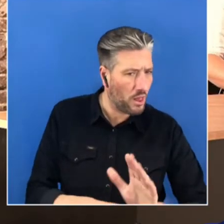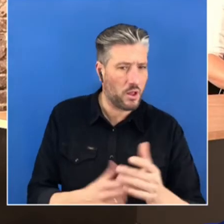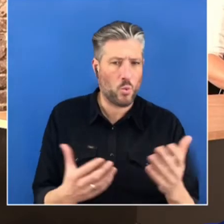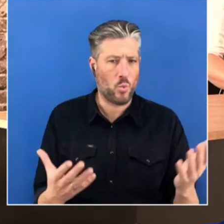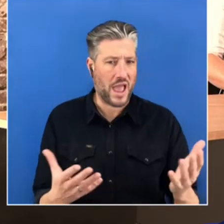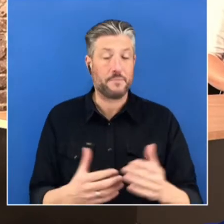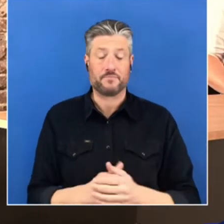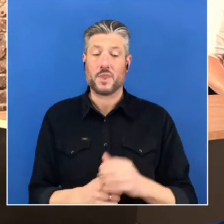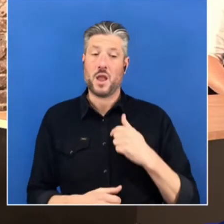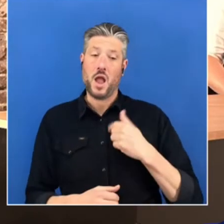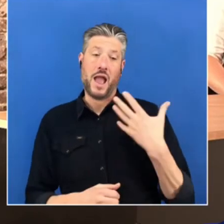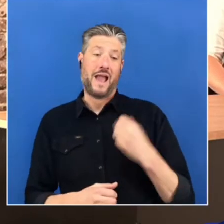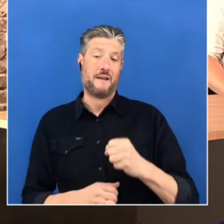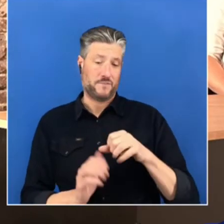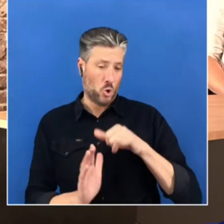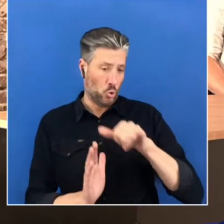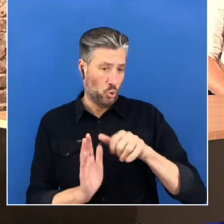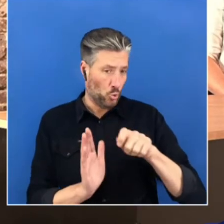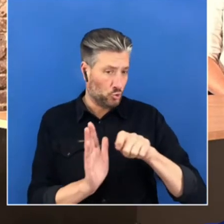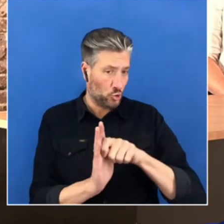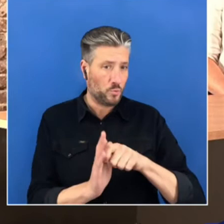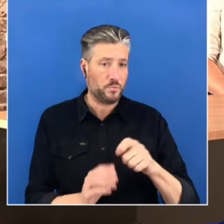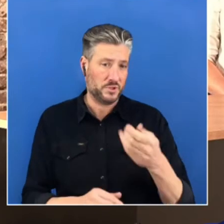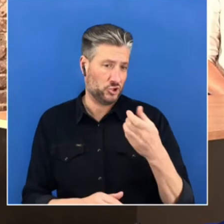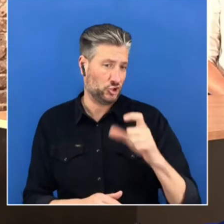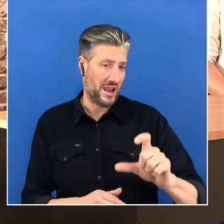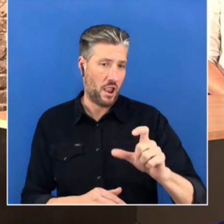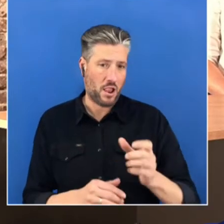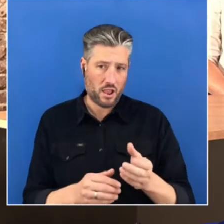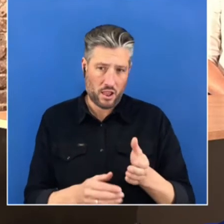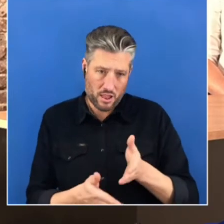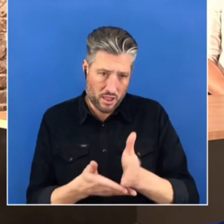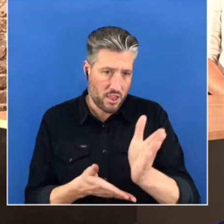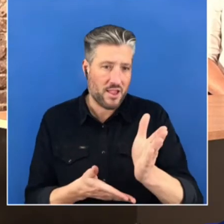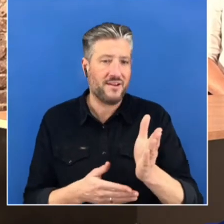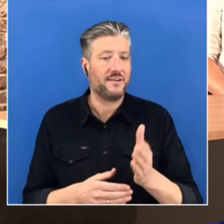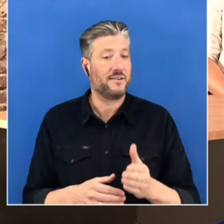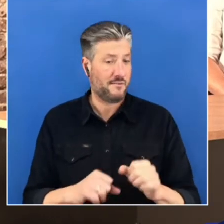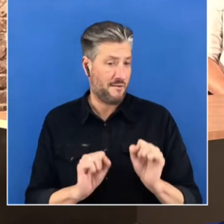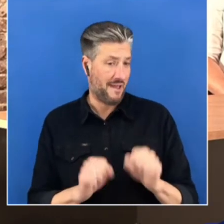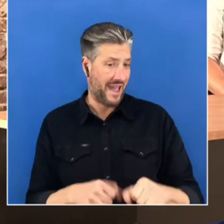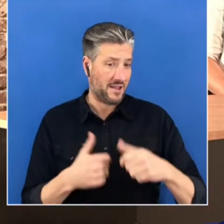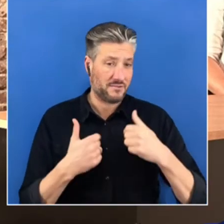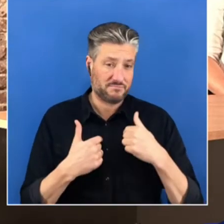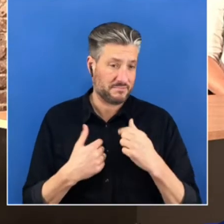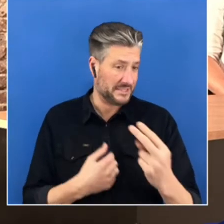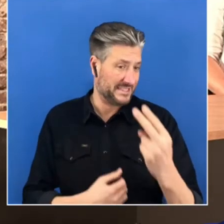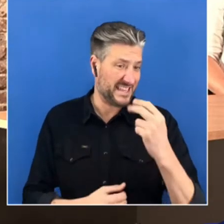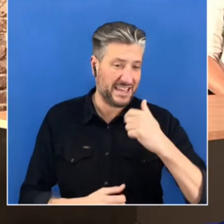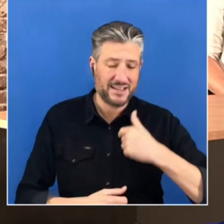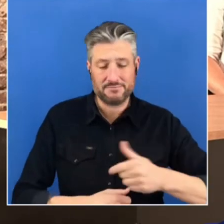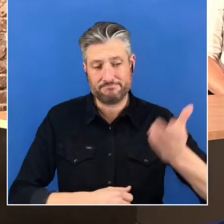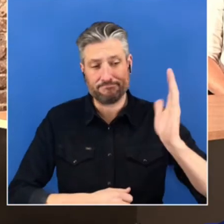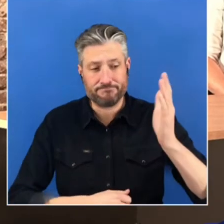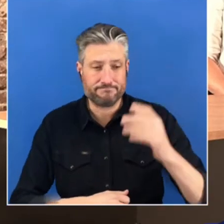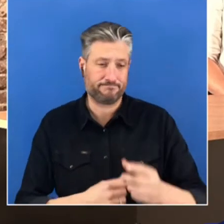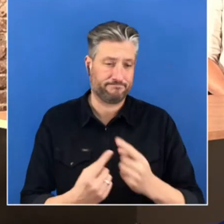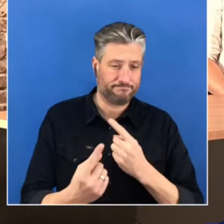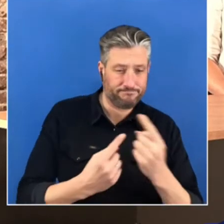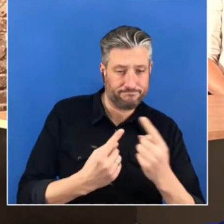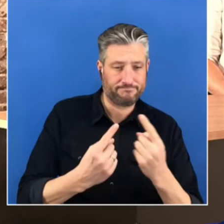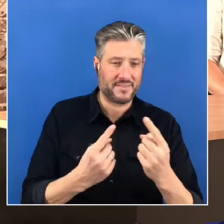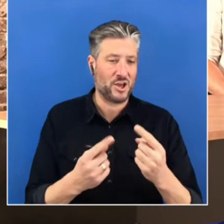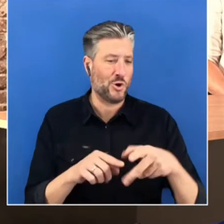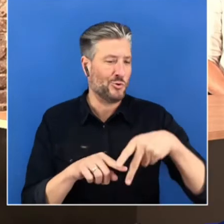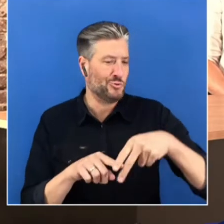are Accessibility Insights there, and we offer videos on how to use our tools, different tips and tricks there. You can also go to our documentation site, which